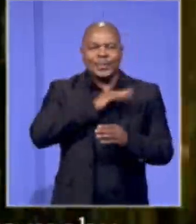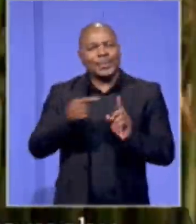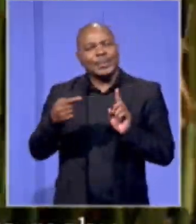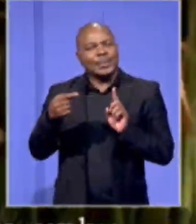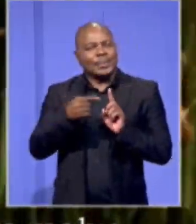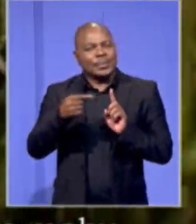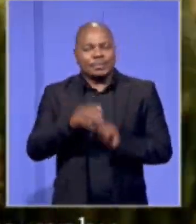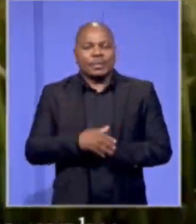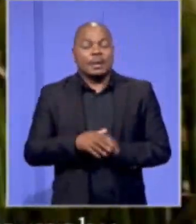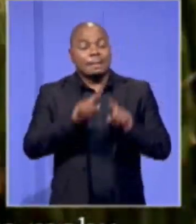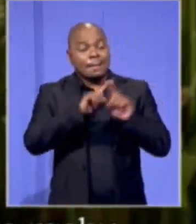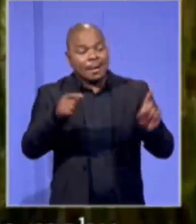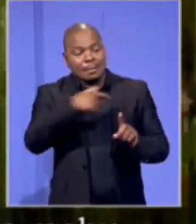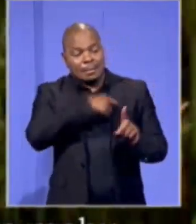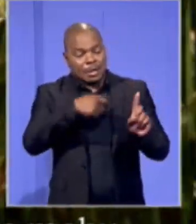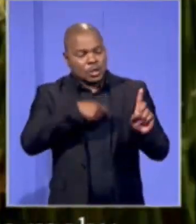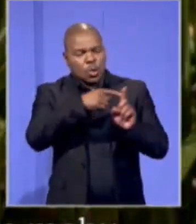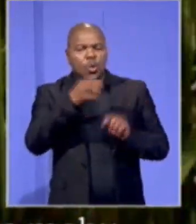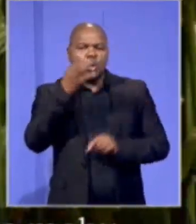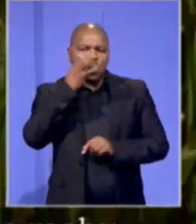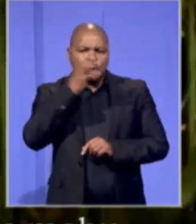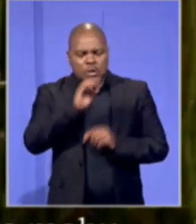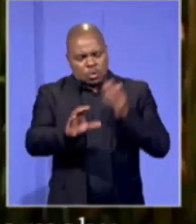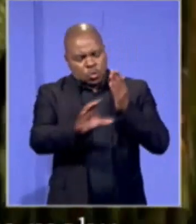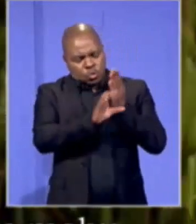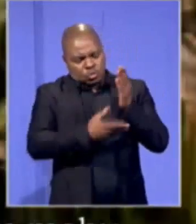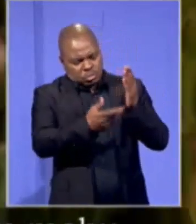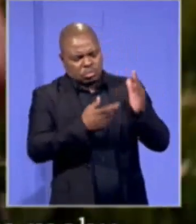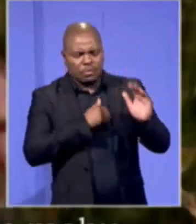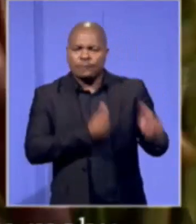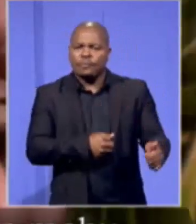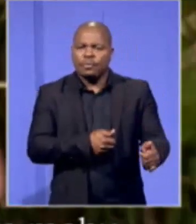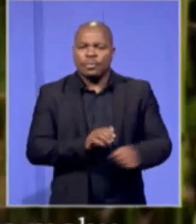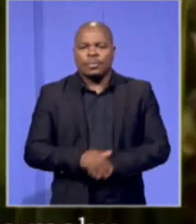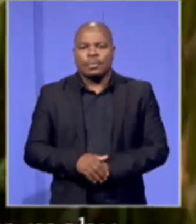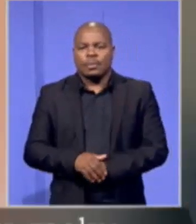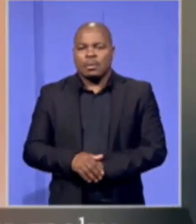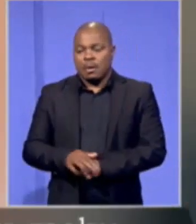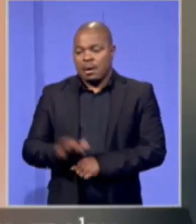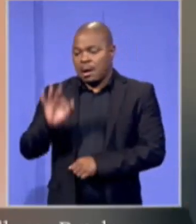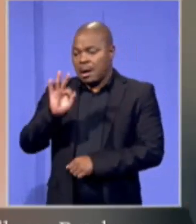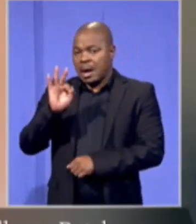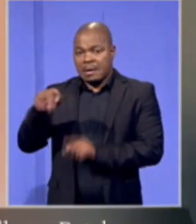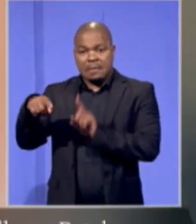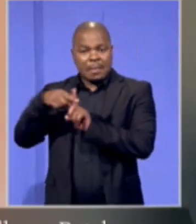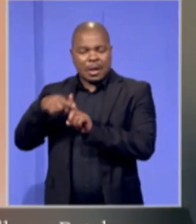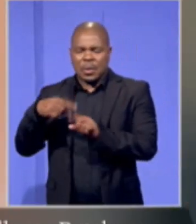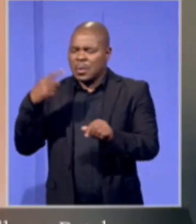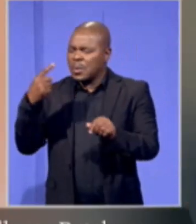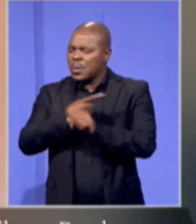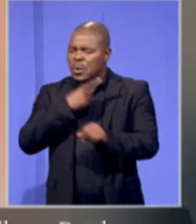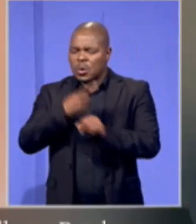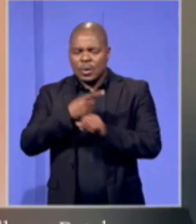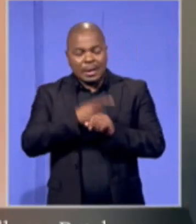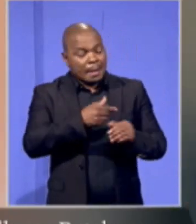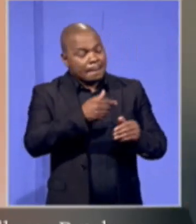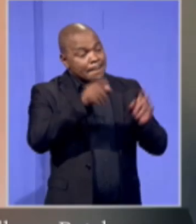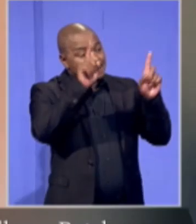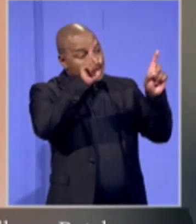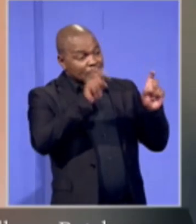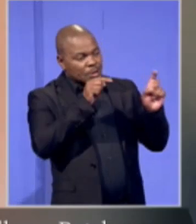ha mopresidente na a re o ikamahantse le molao wa motheo. The Freedom Front Plus has always objected against this